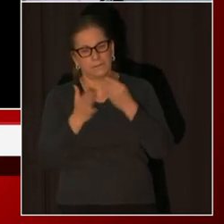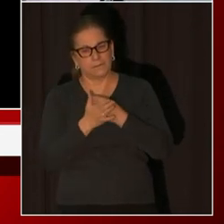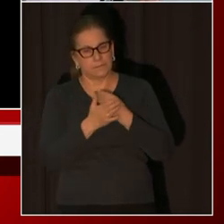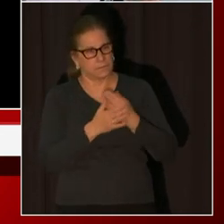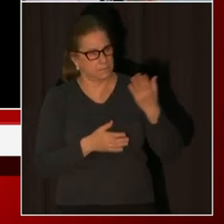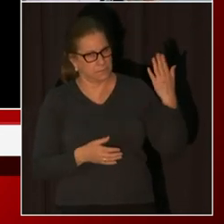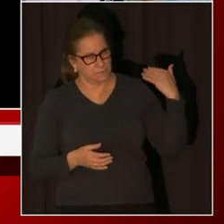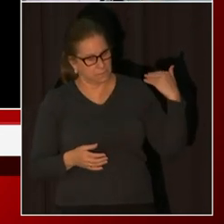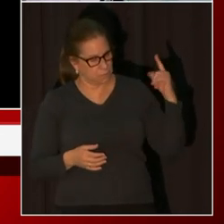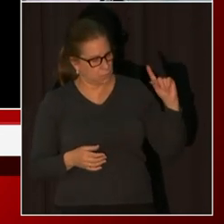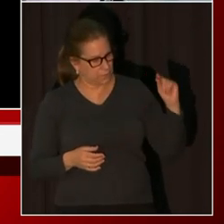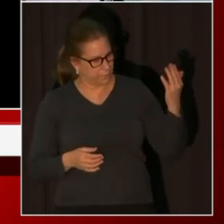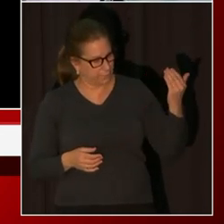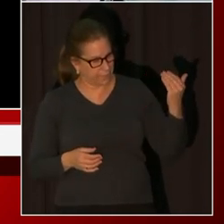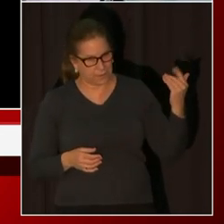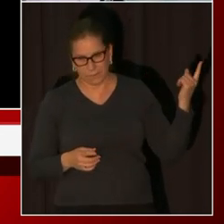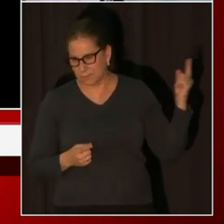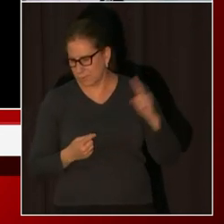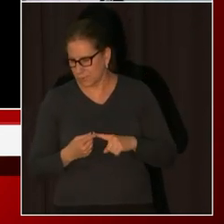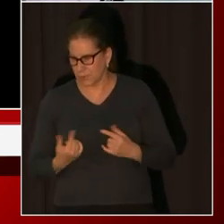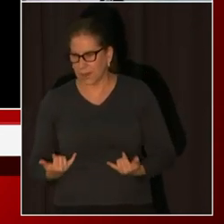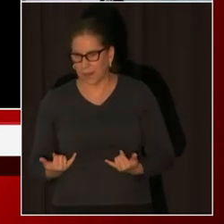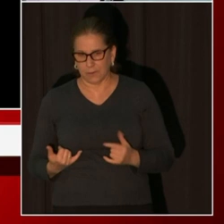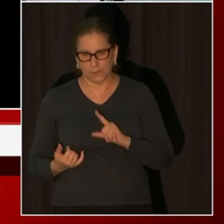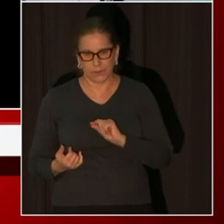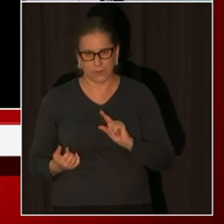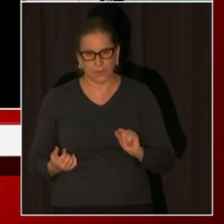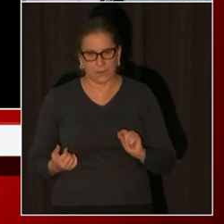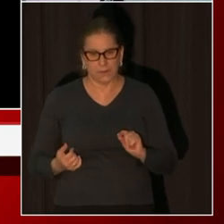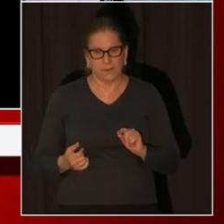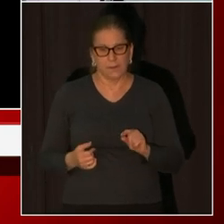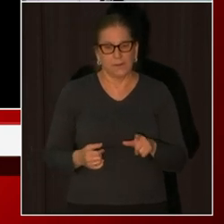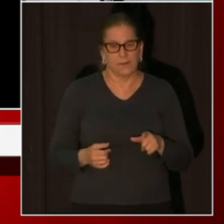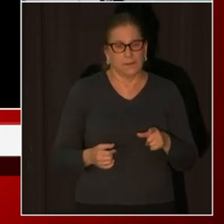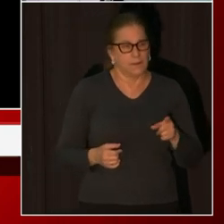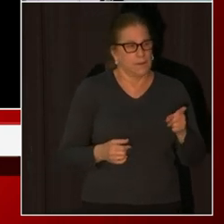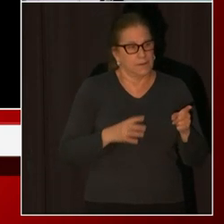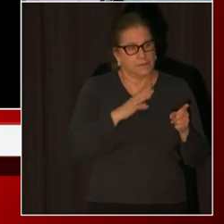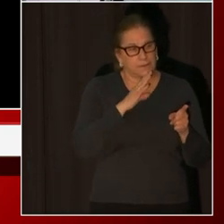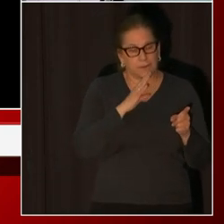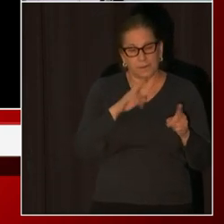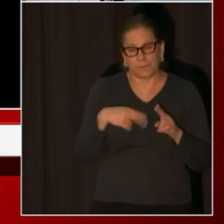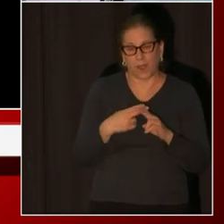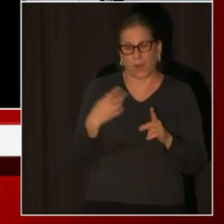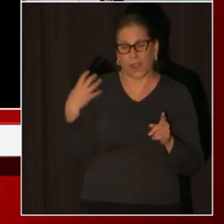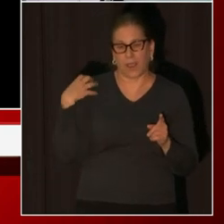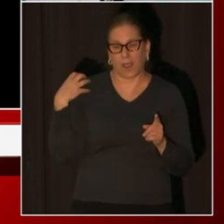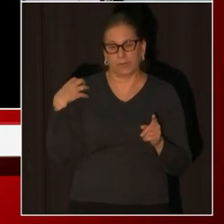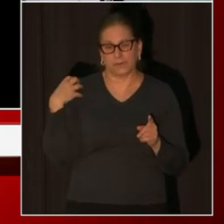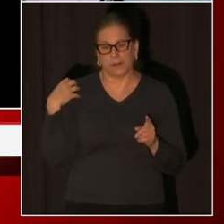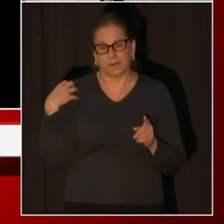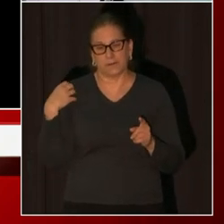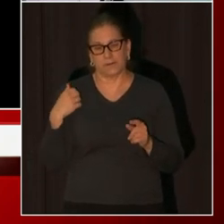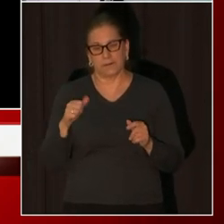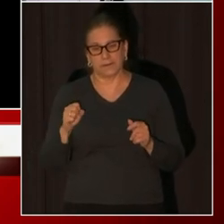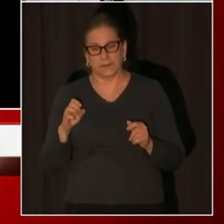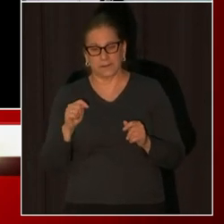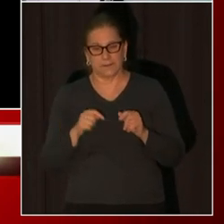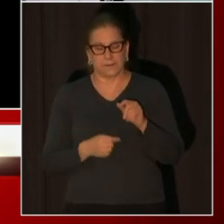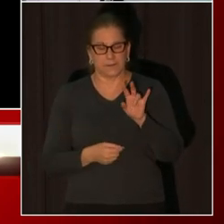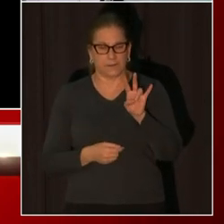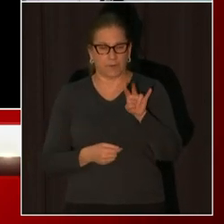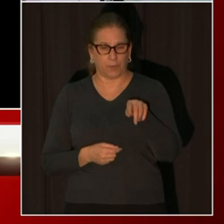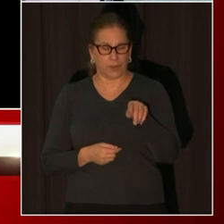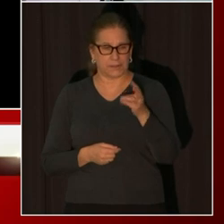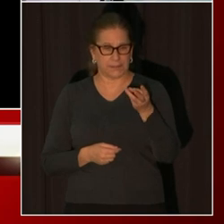In terms of our capital budget, our 6-year plan is a $7.9 billion expenditure. The sources of those